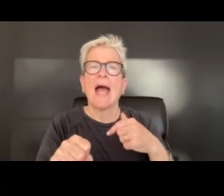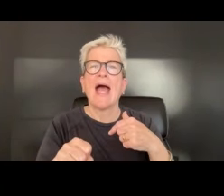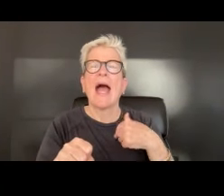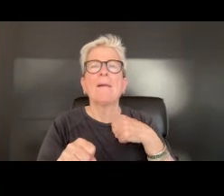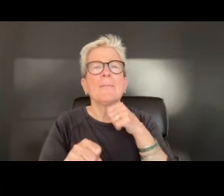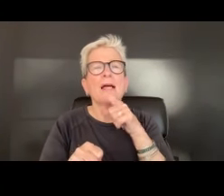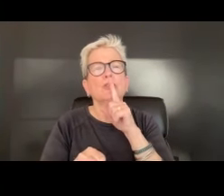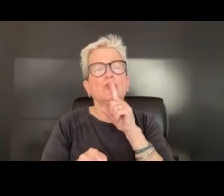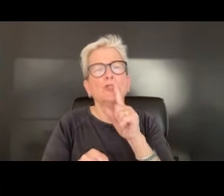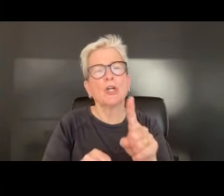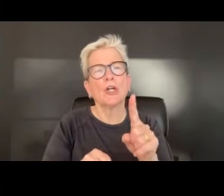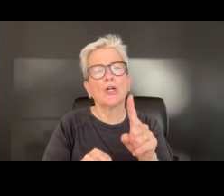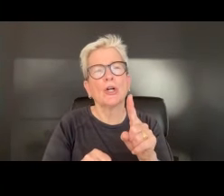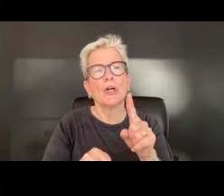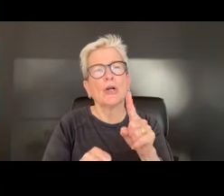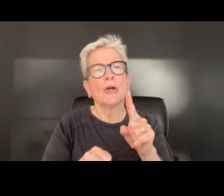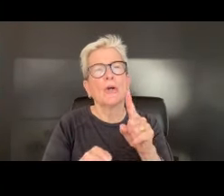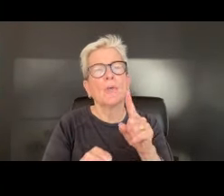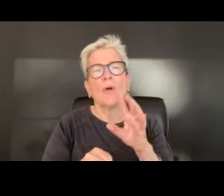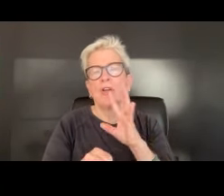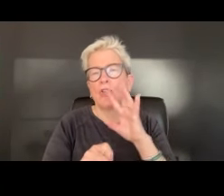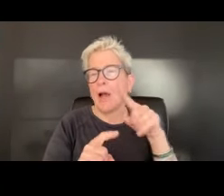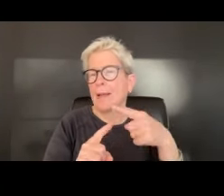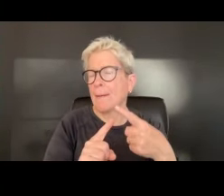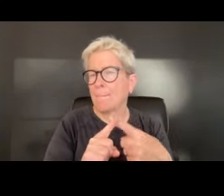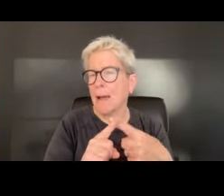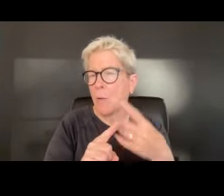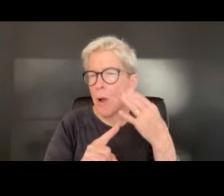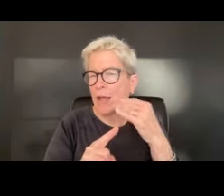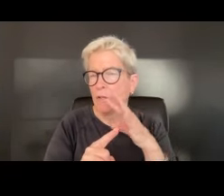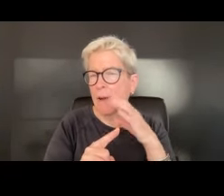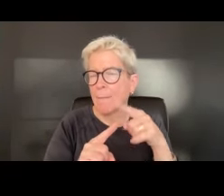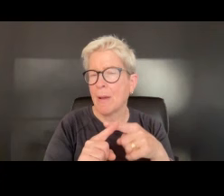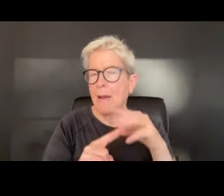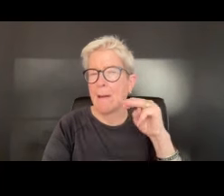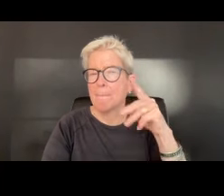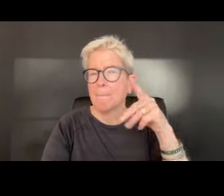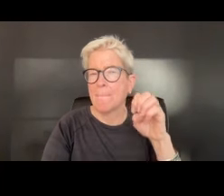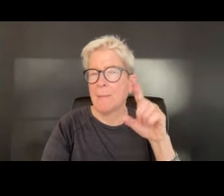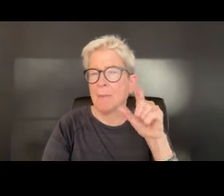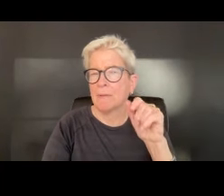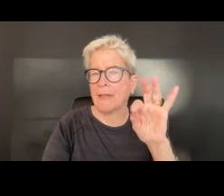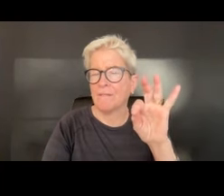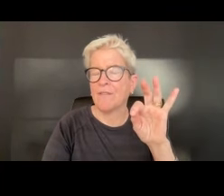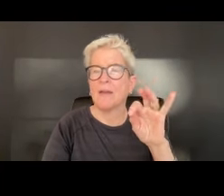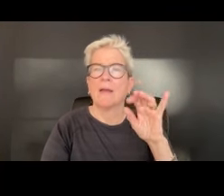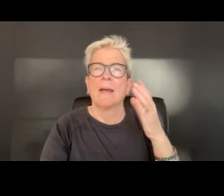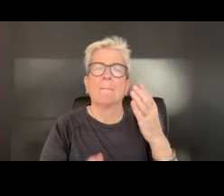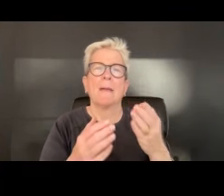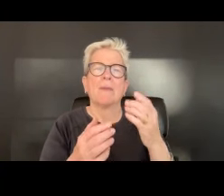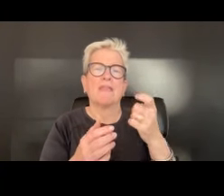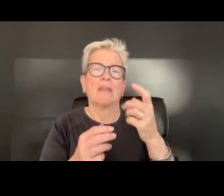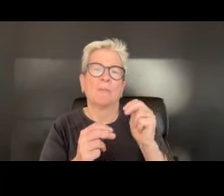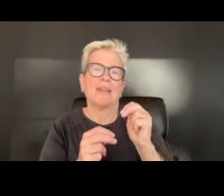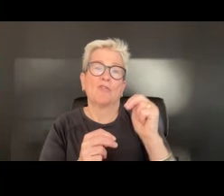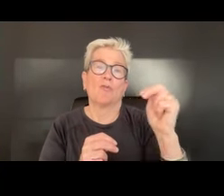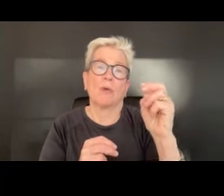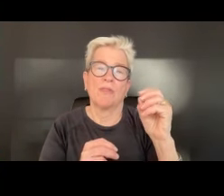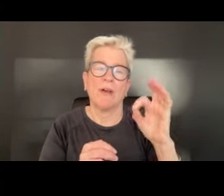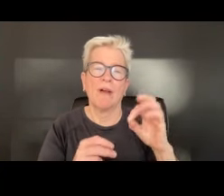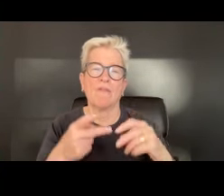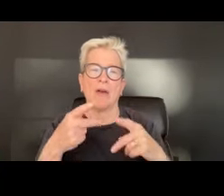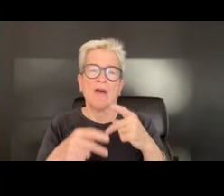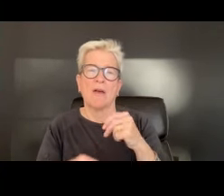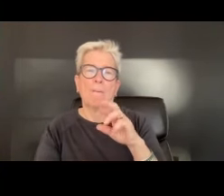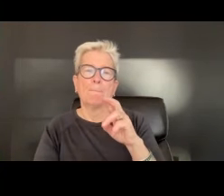I'm not sure the reference to Maple Leaf. I suspect you might be wondering why the one at Maple Leaf is a little bit north of the park and open